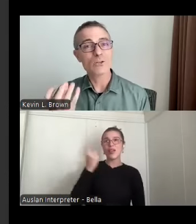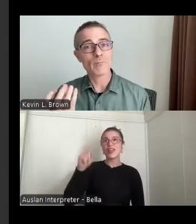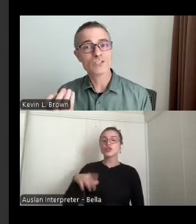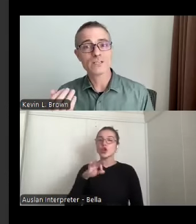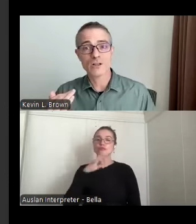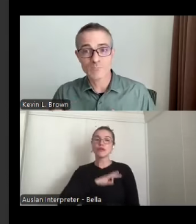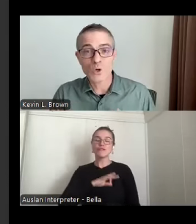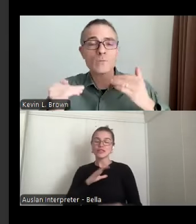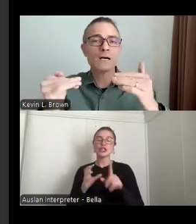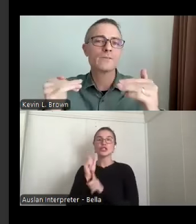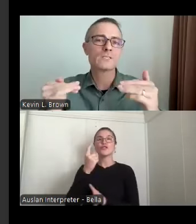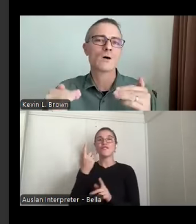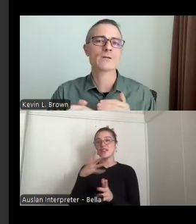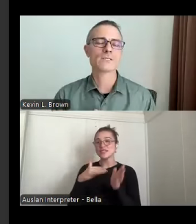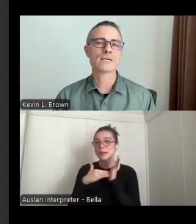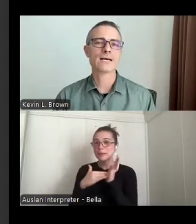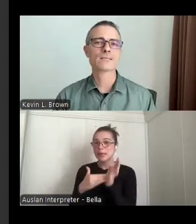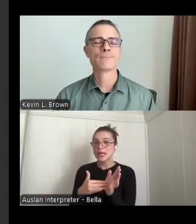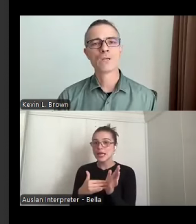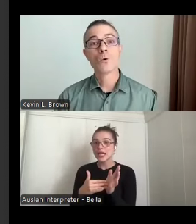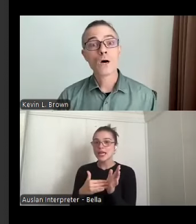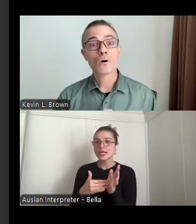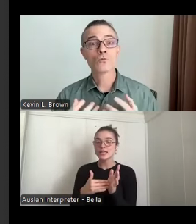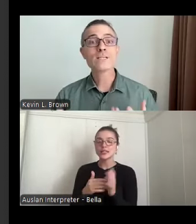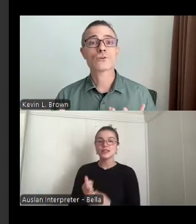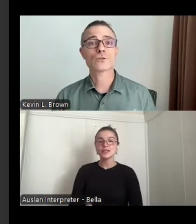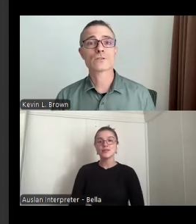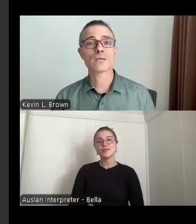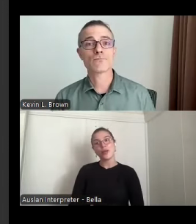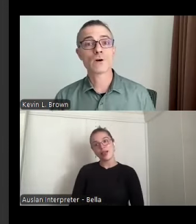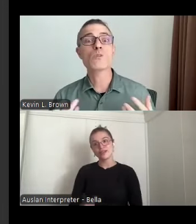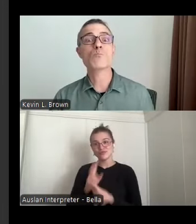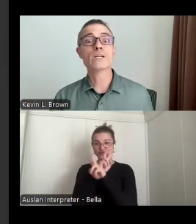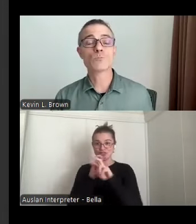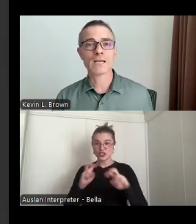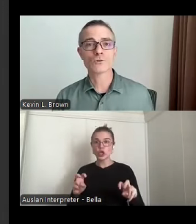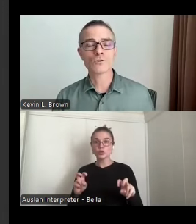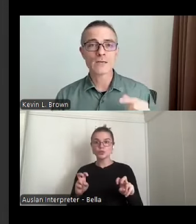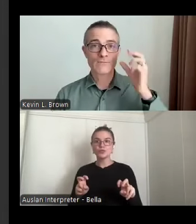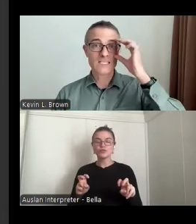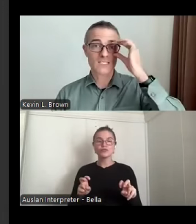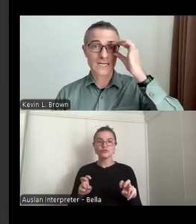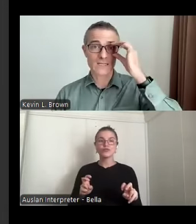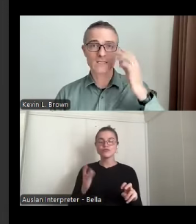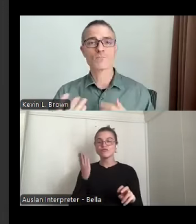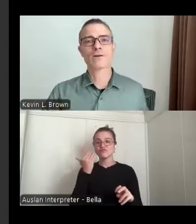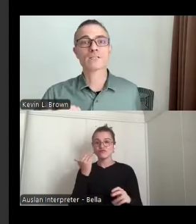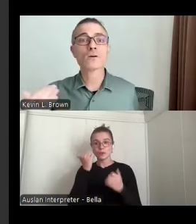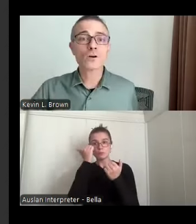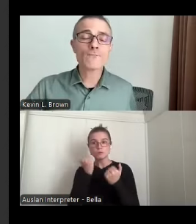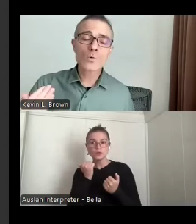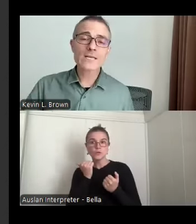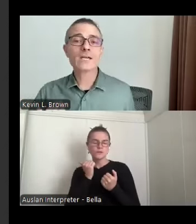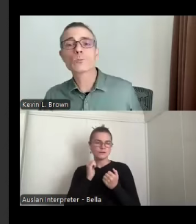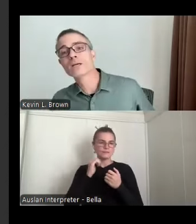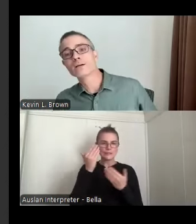in annual budget, that broke beyond the small business size. Well, researchers from the Bridgespan Group, they studied these nonprofits over